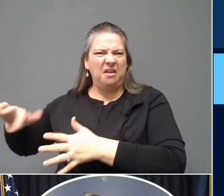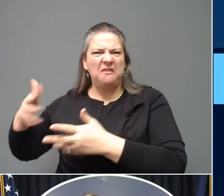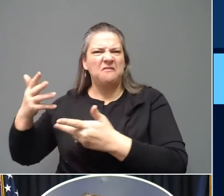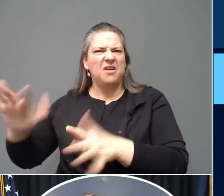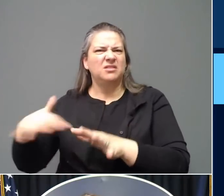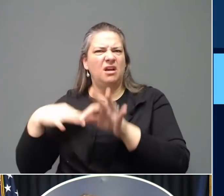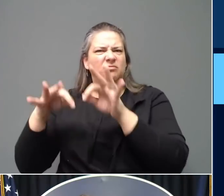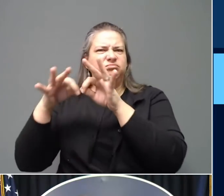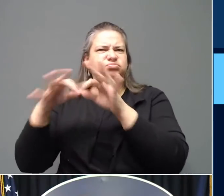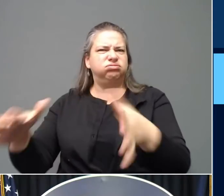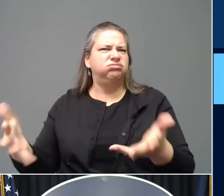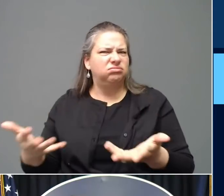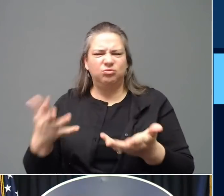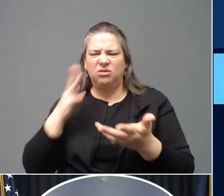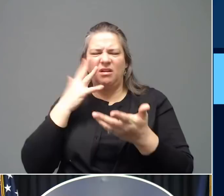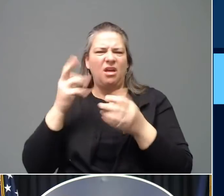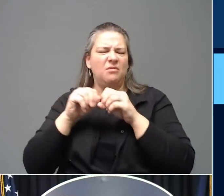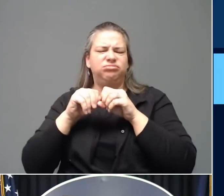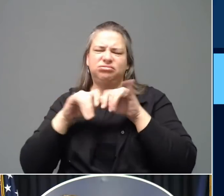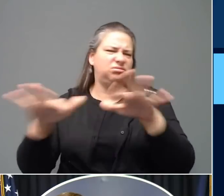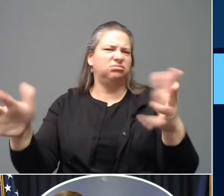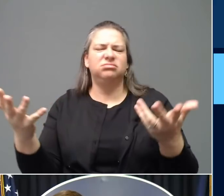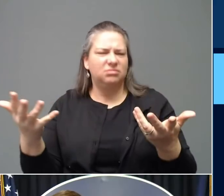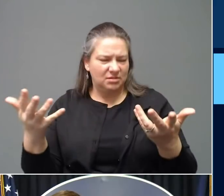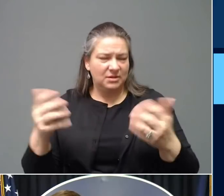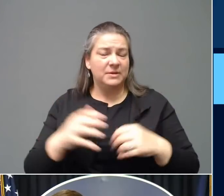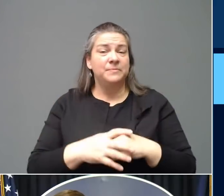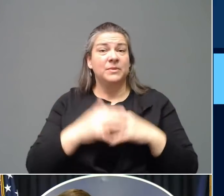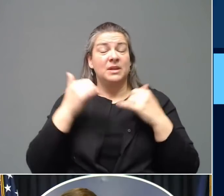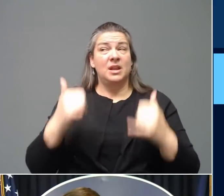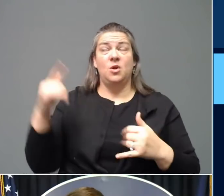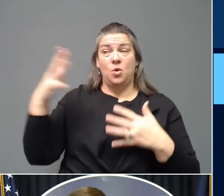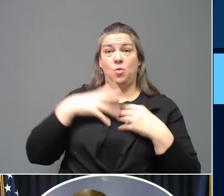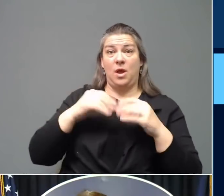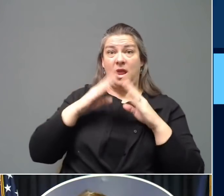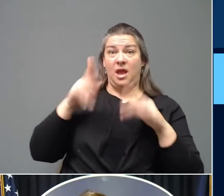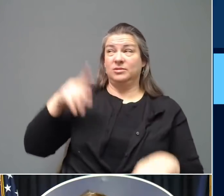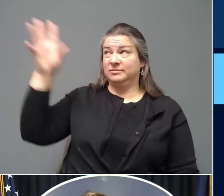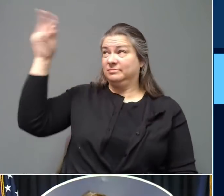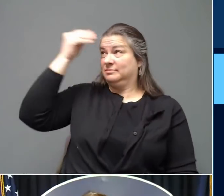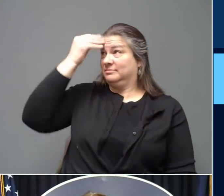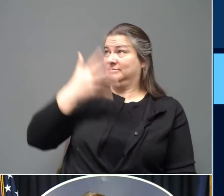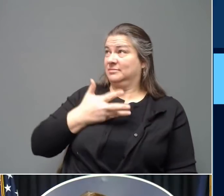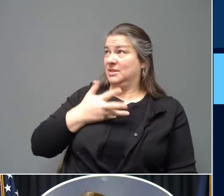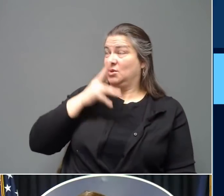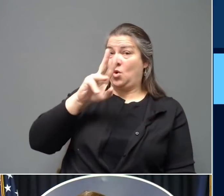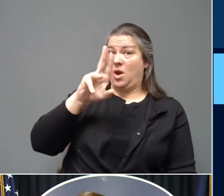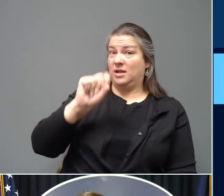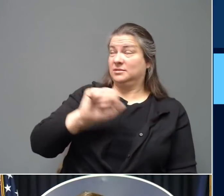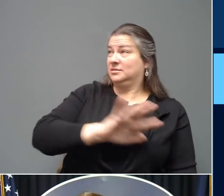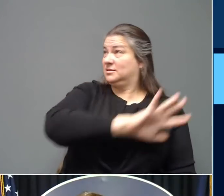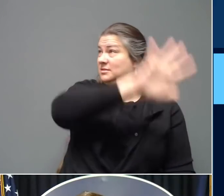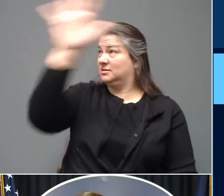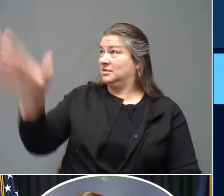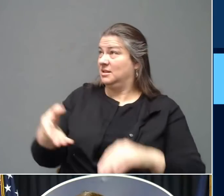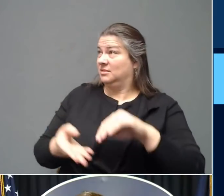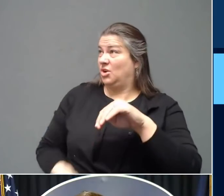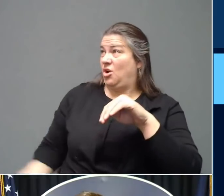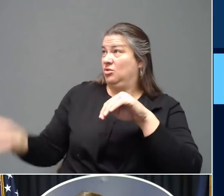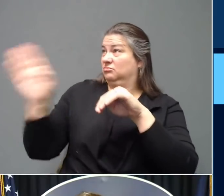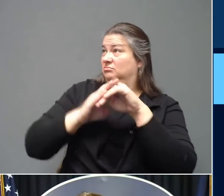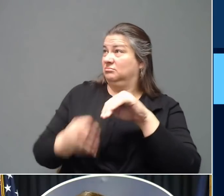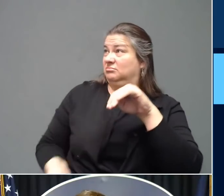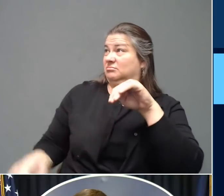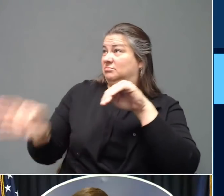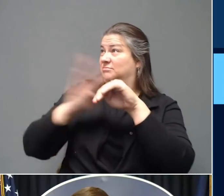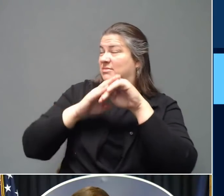Next piece. The White House is now telling us that the acceleration we are seeing across the country may well be a U.S. variant